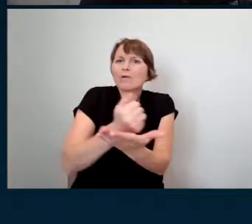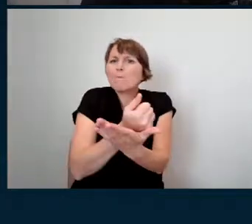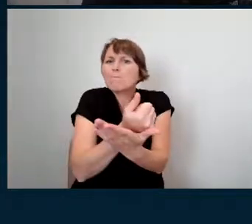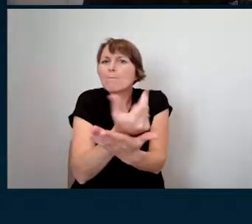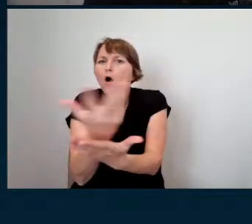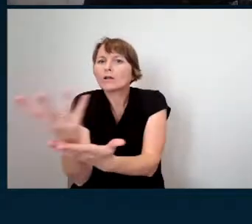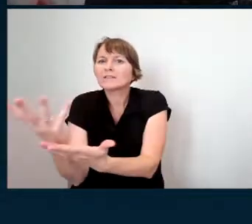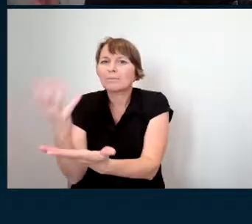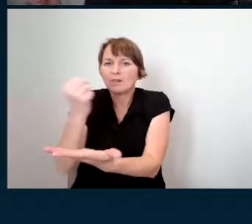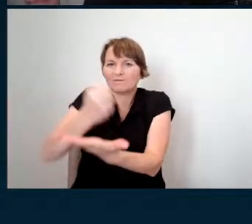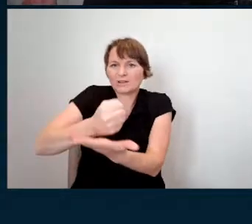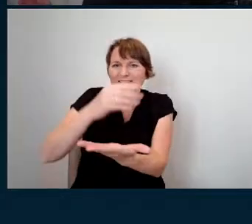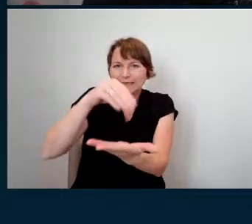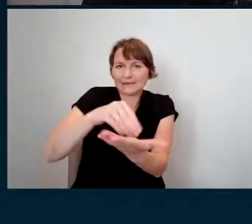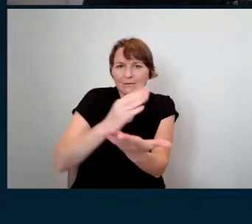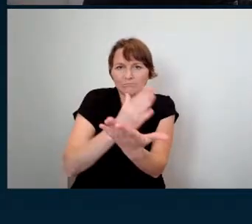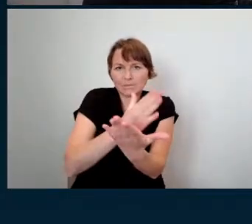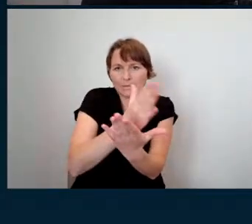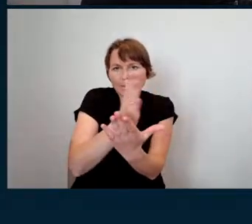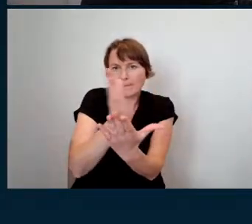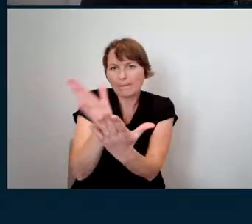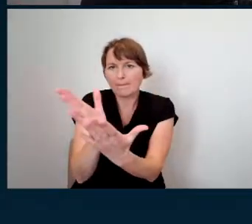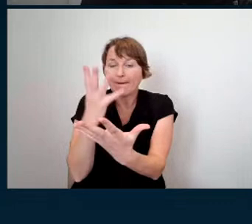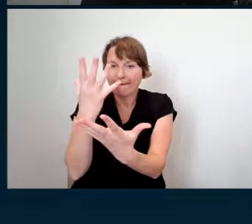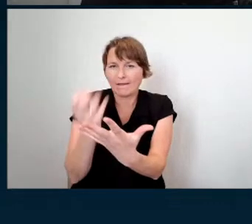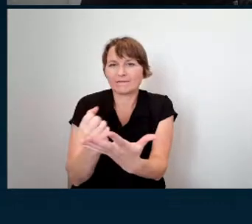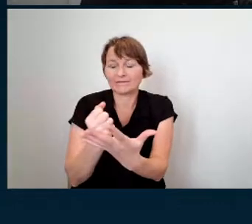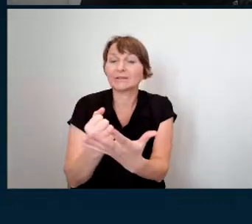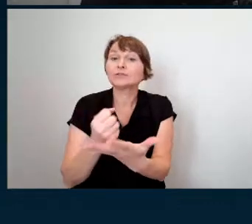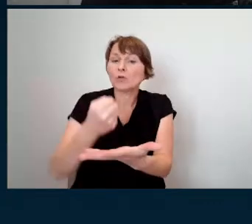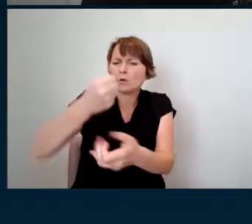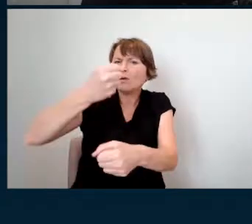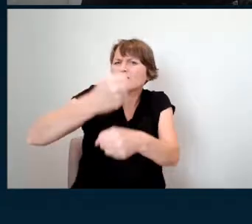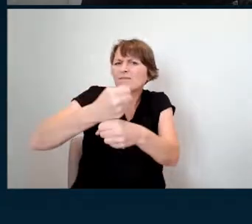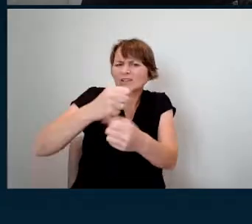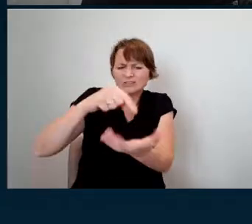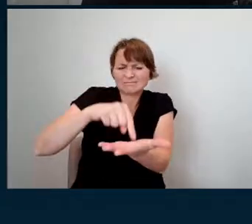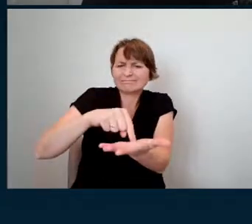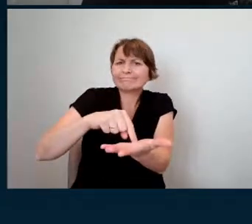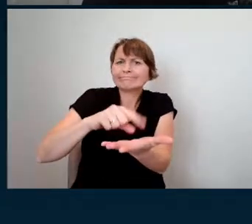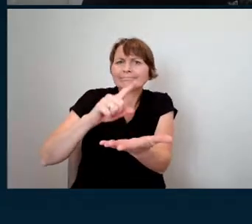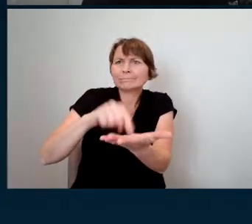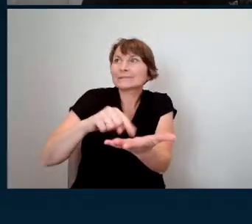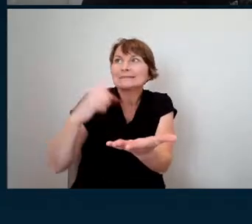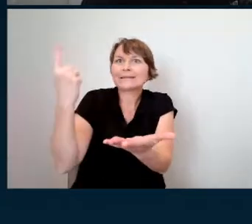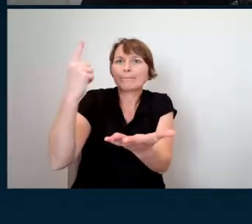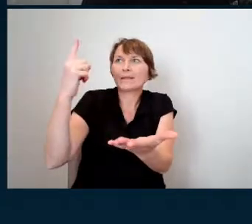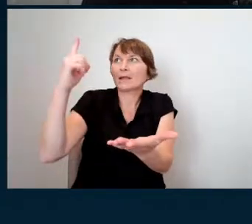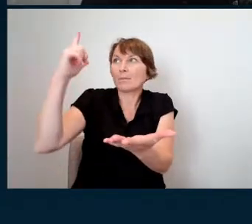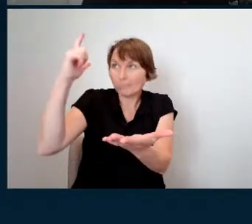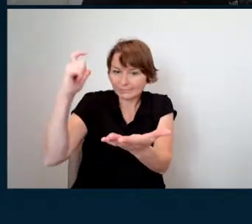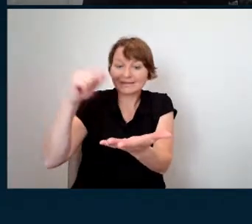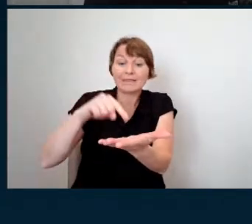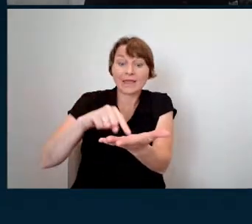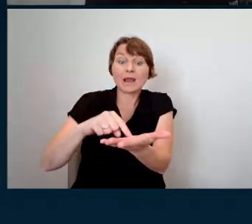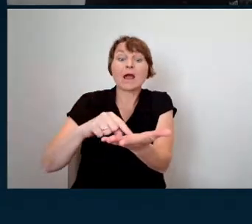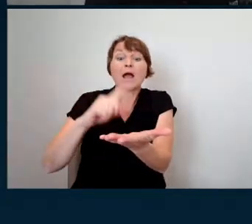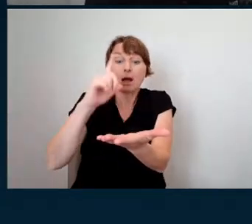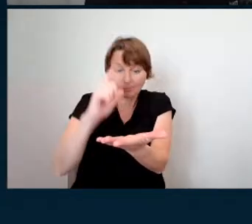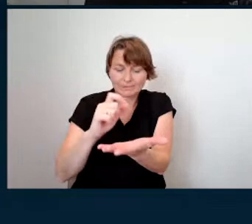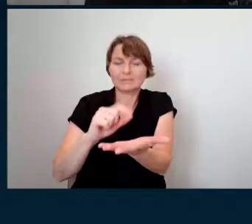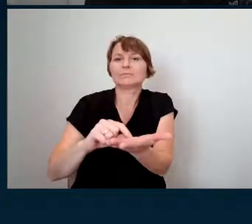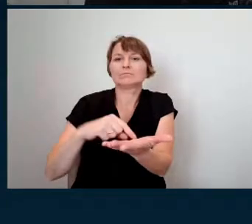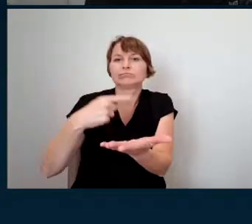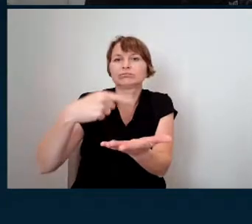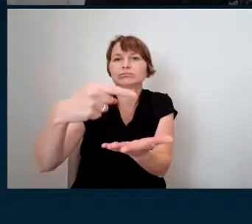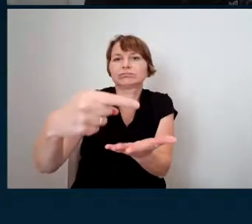So what happens with a function is it is triggered by something. Something triggers the function app. Next to the trigger, it can